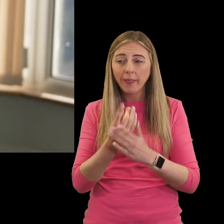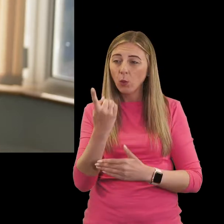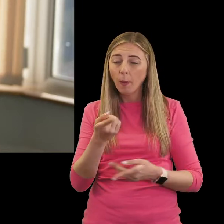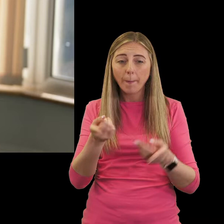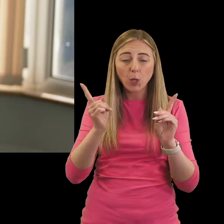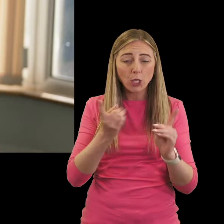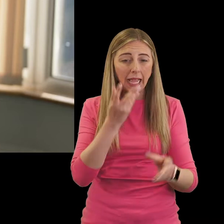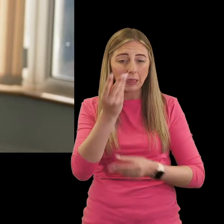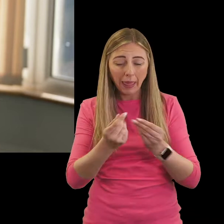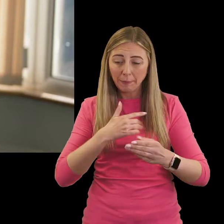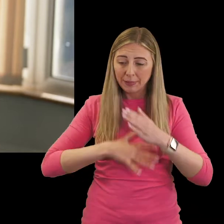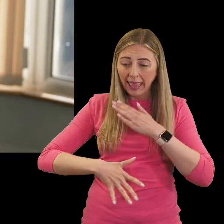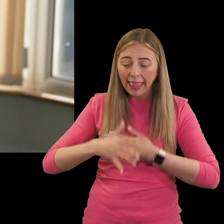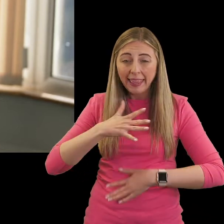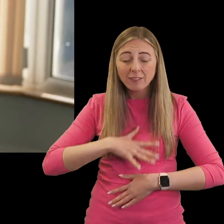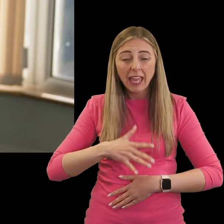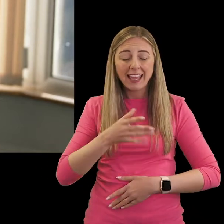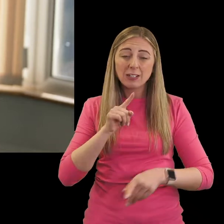I behaved, how much